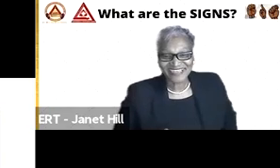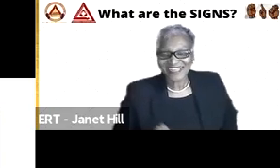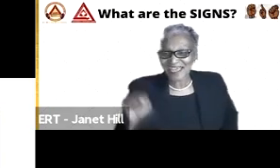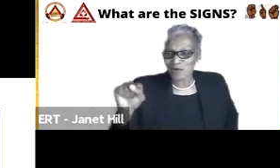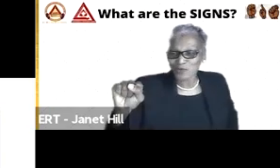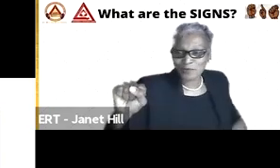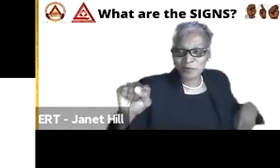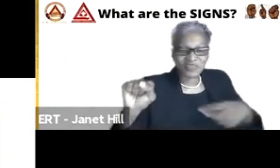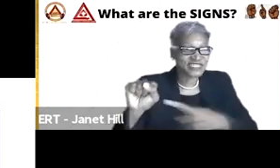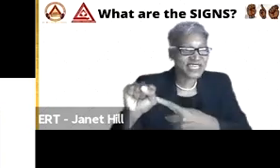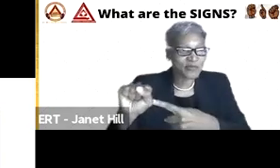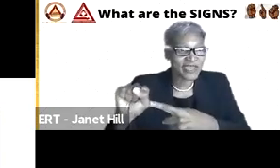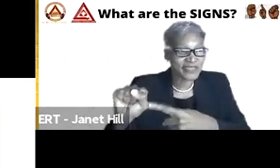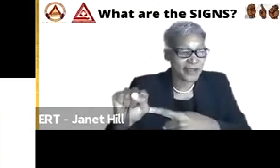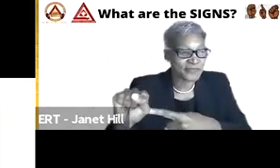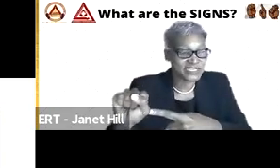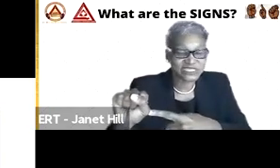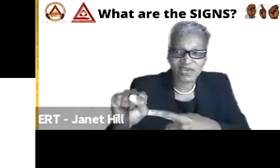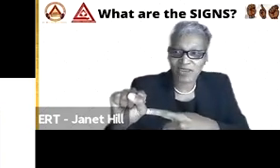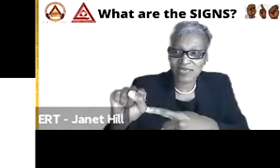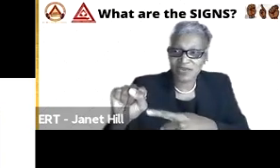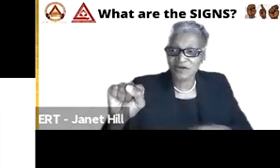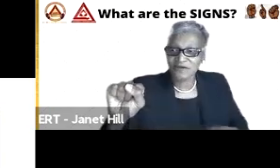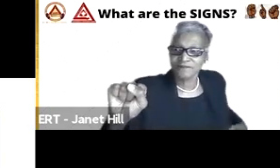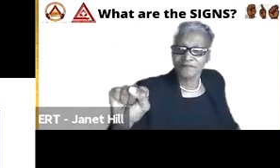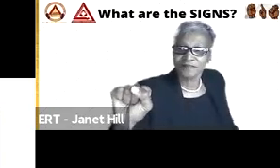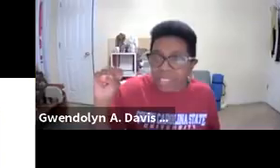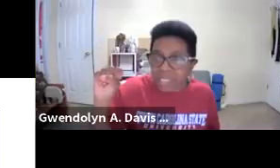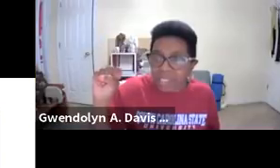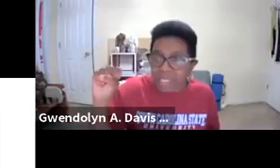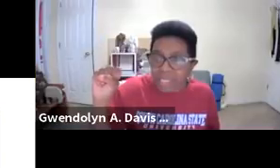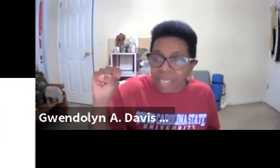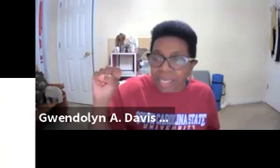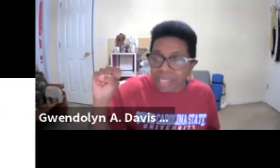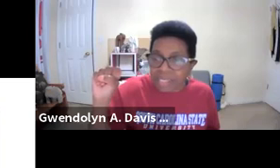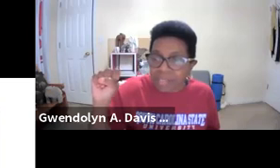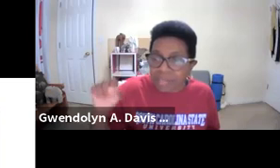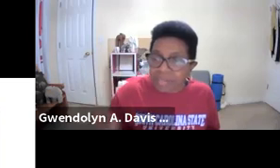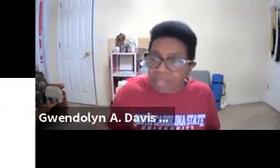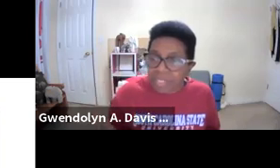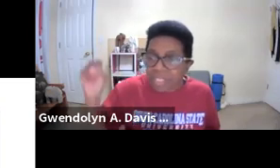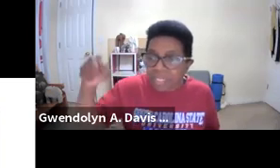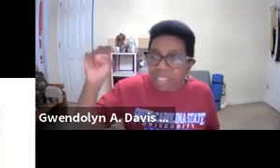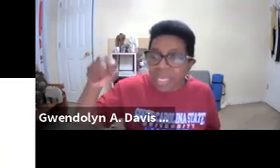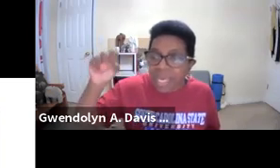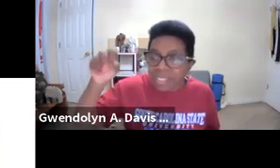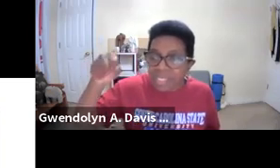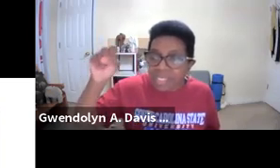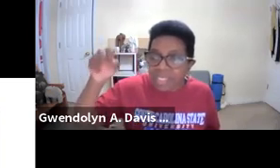Okay. Now, you remember this sign right, this letter right here? S. This right here.